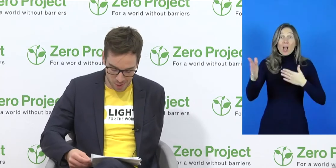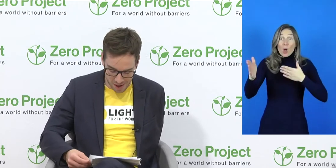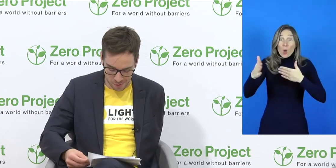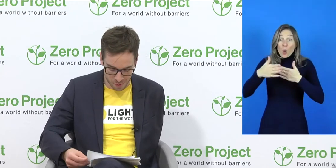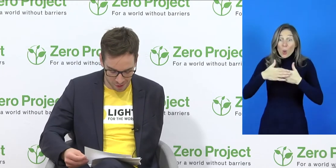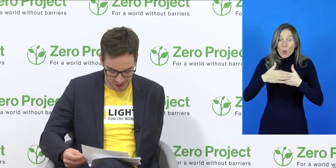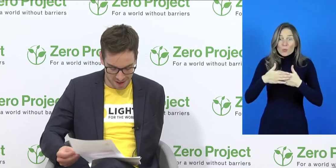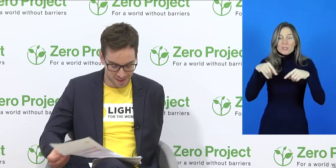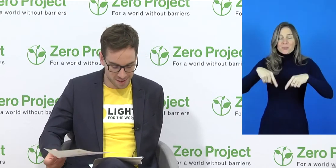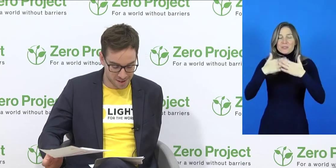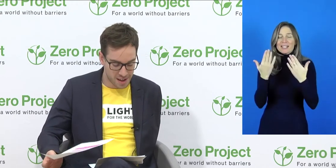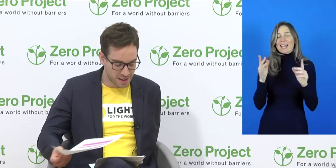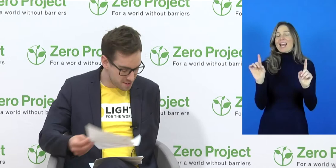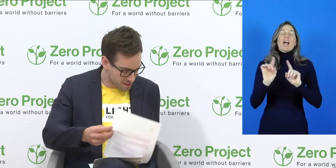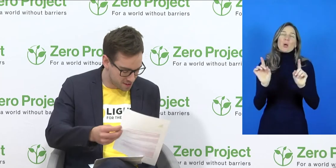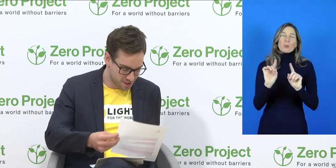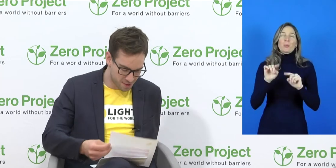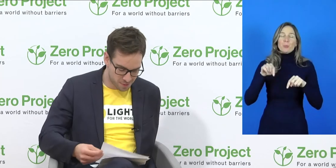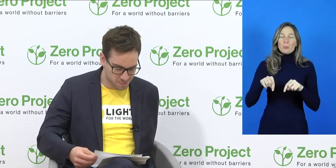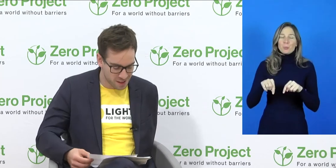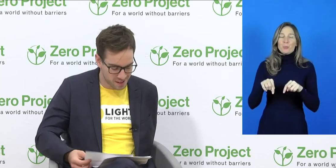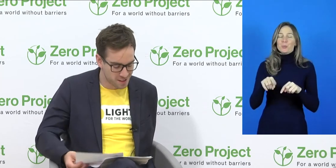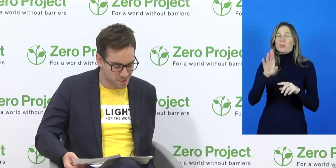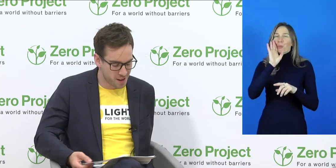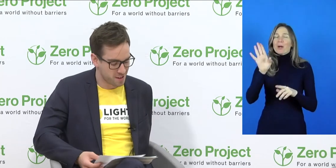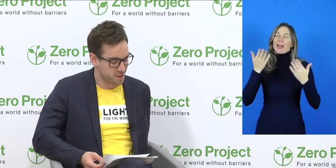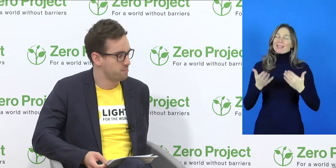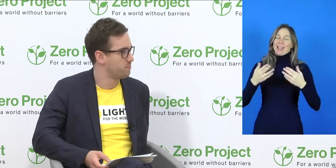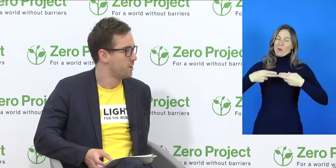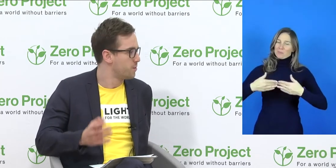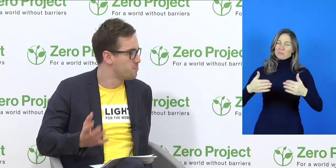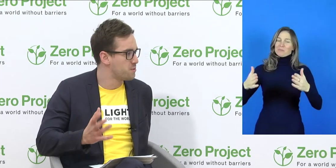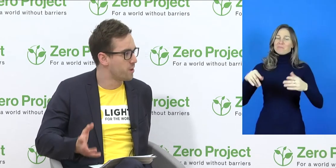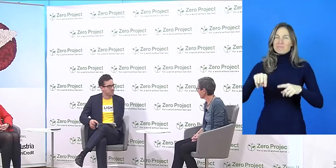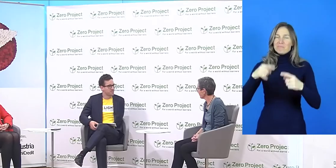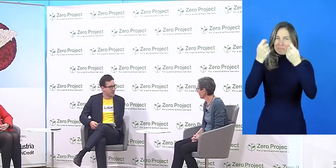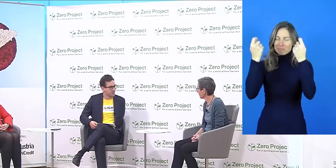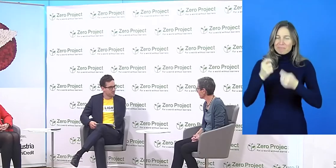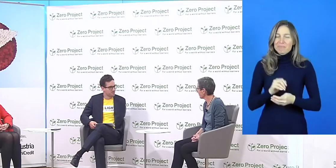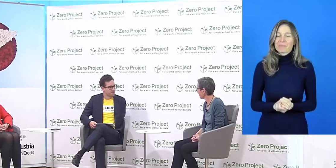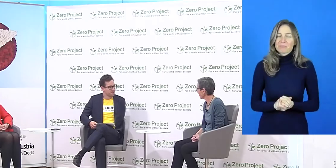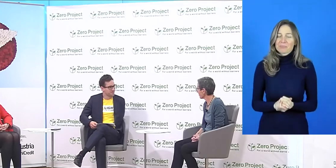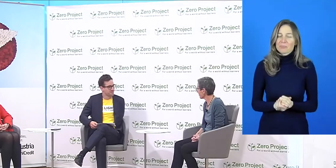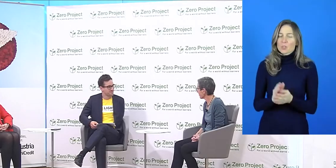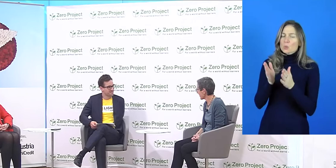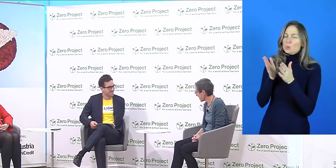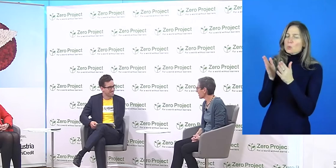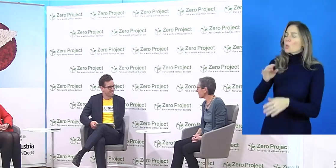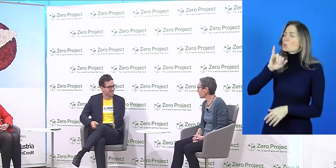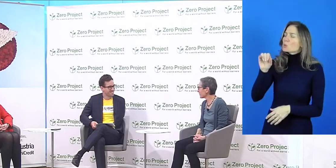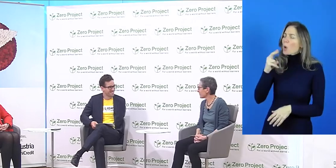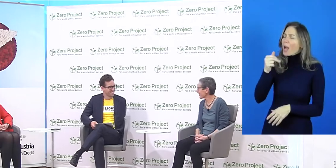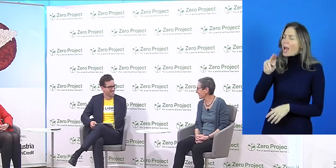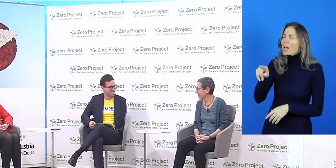happy to have you all here. And let's start with the beginning. Johanna, who and what is Light for the World?